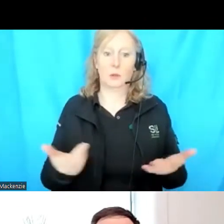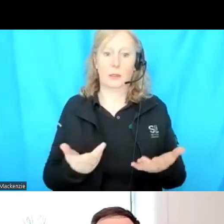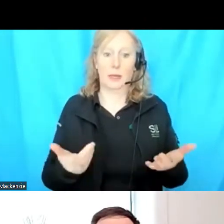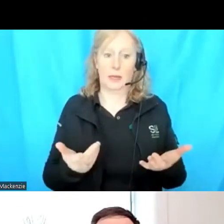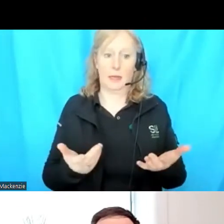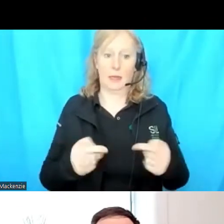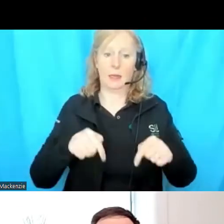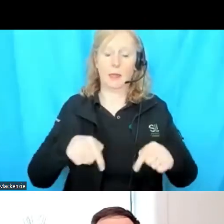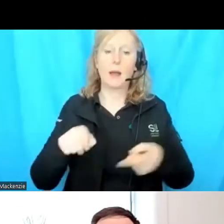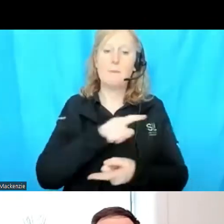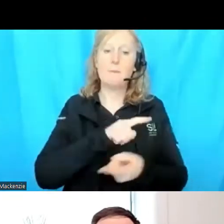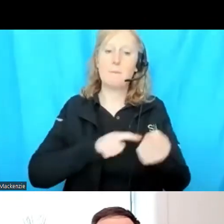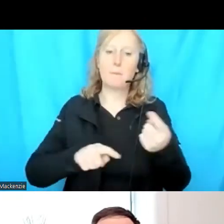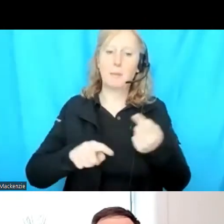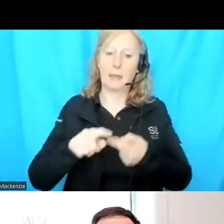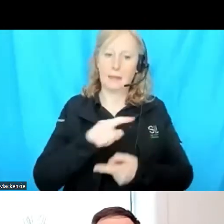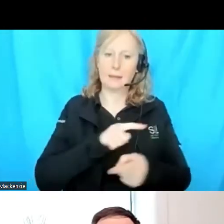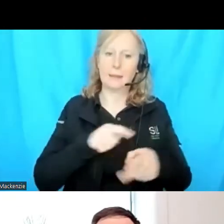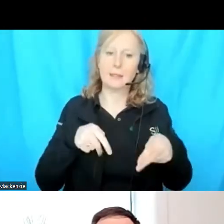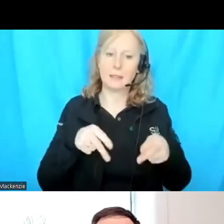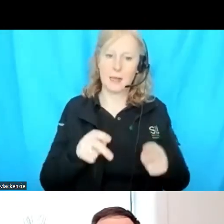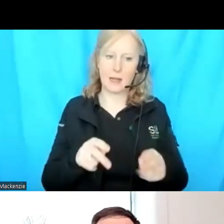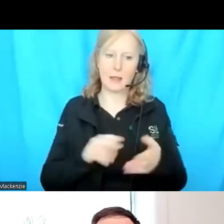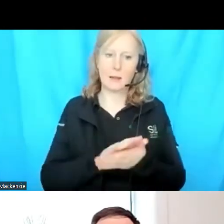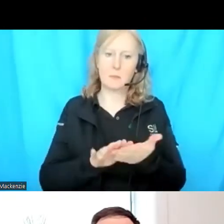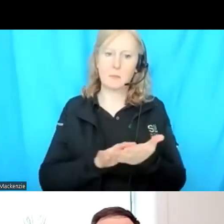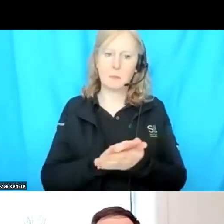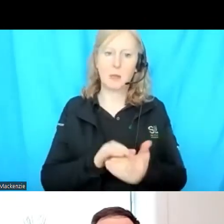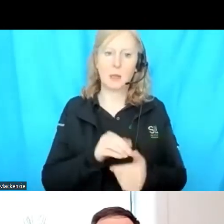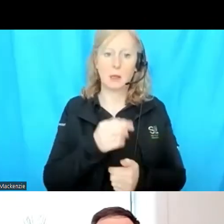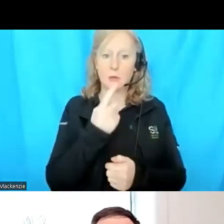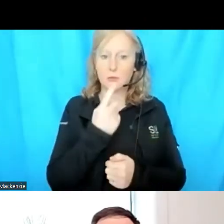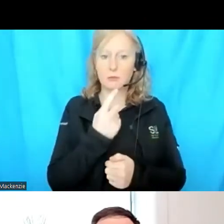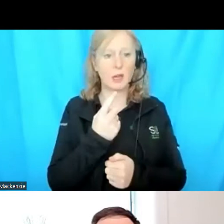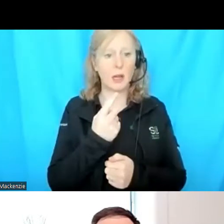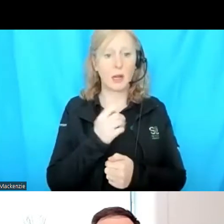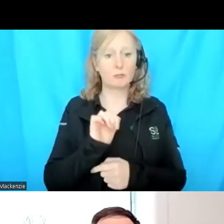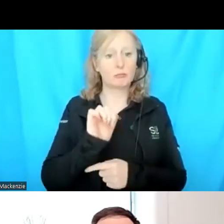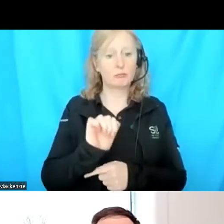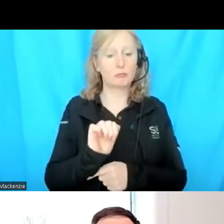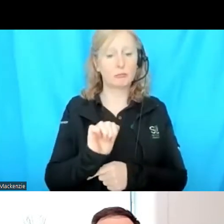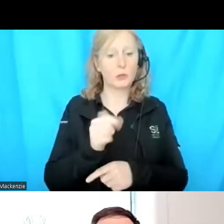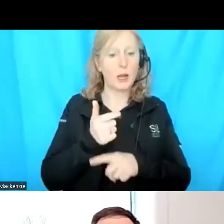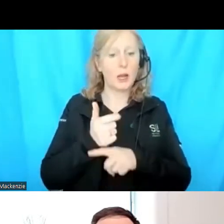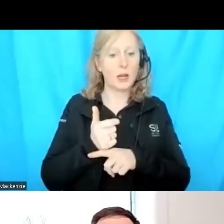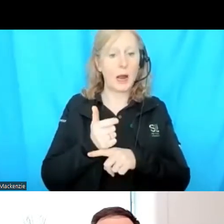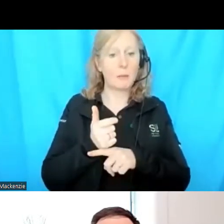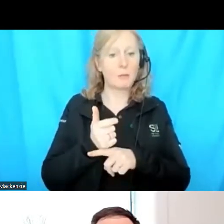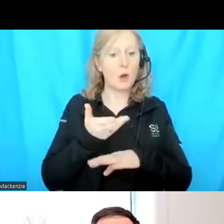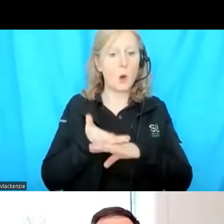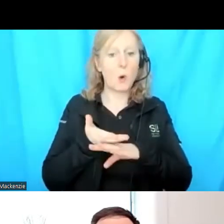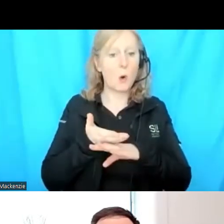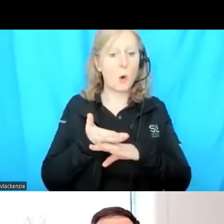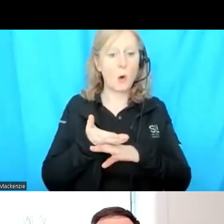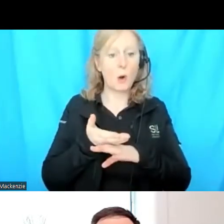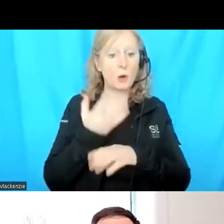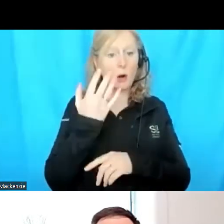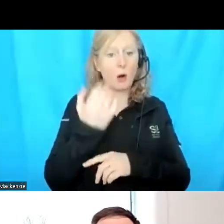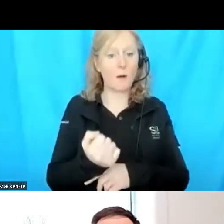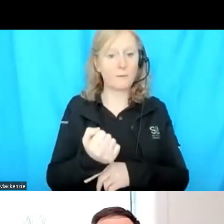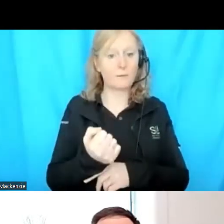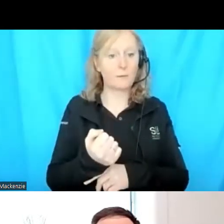a meeting format, and that means that you have the choice to have your camera on or off, as well as